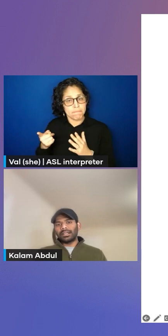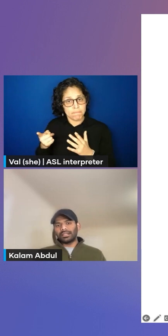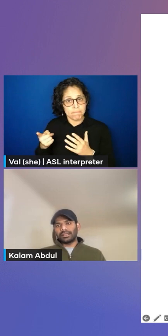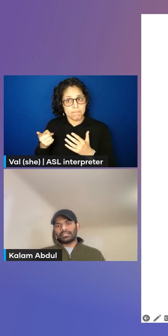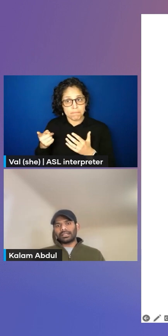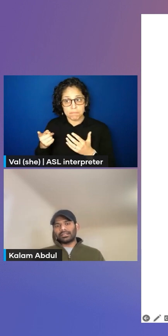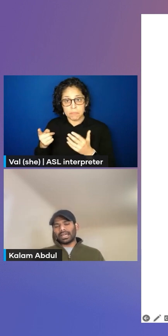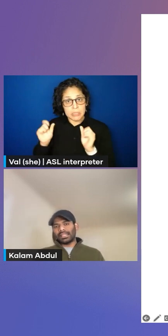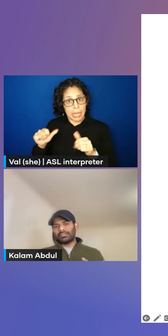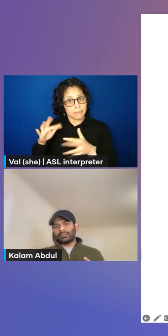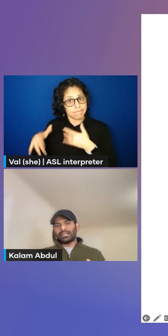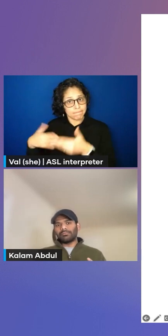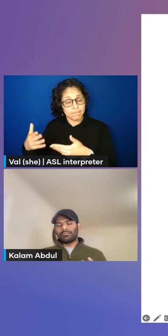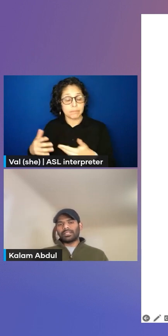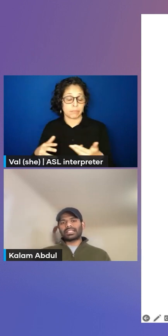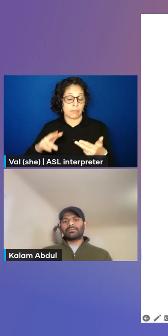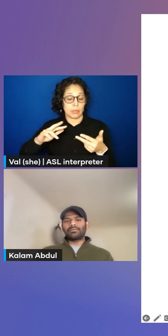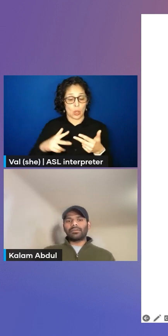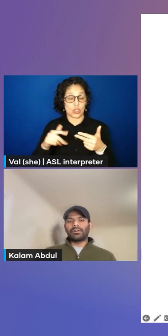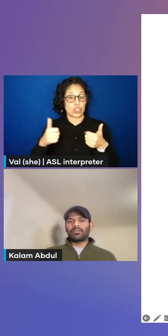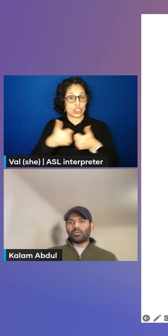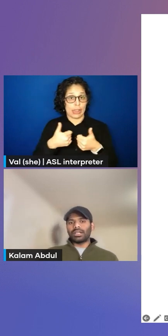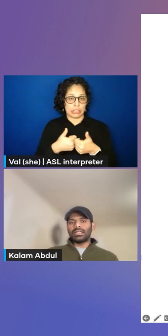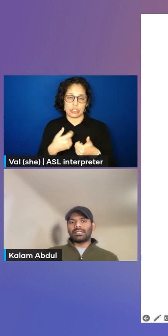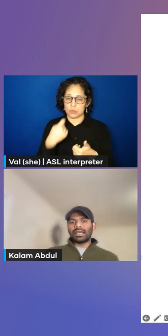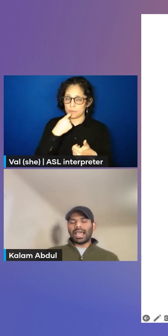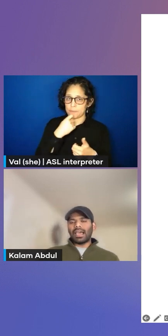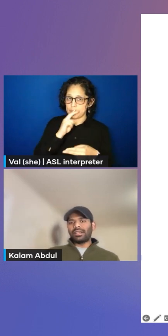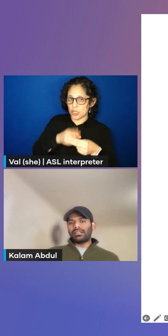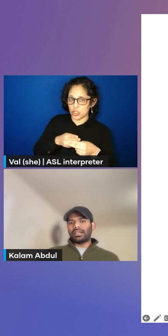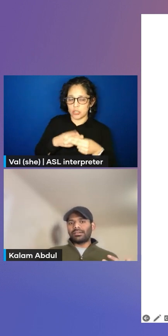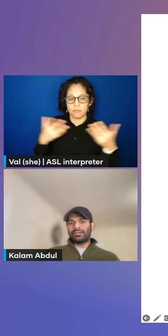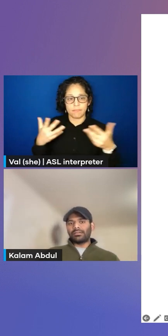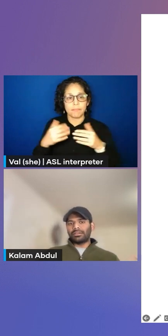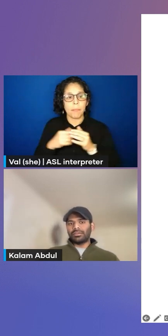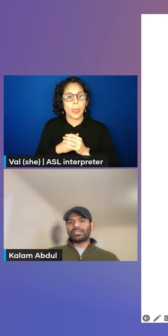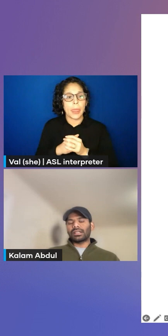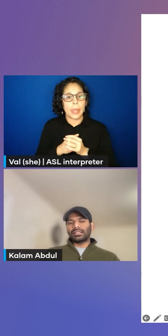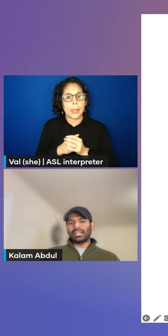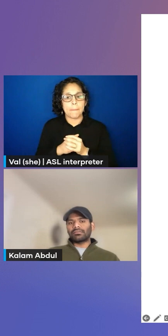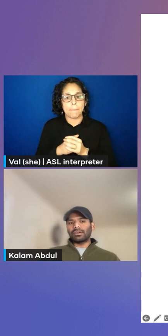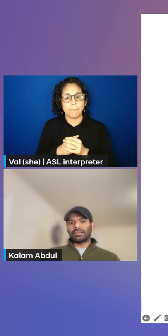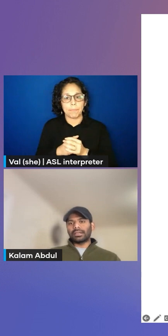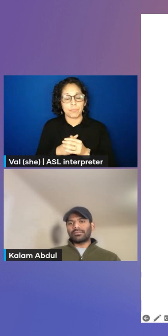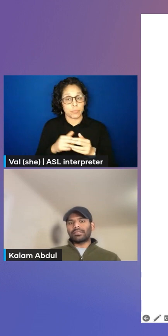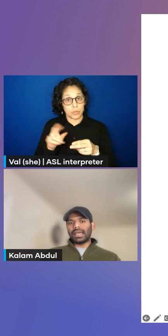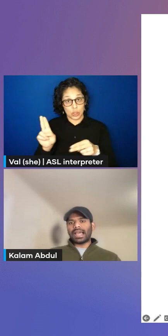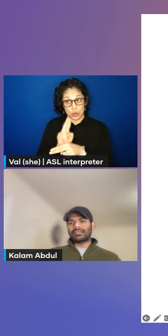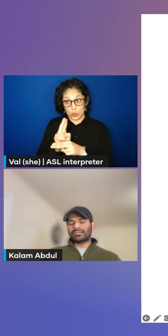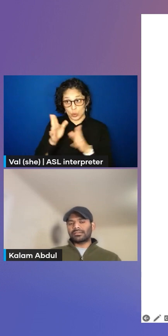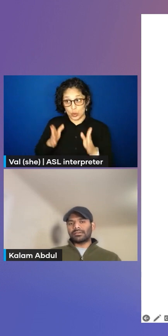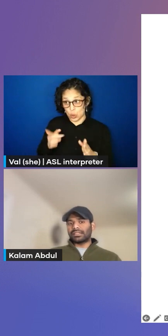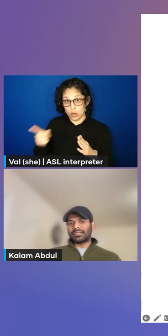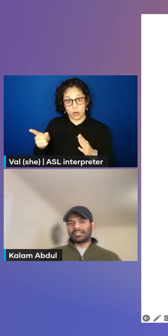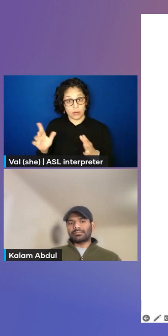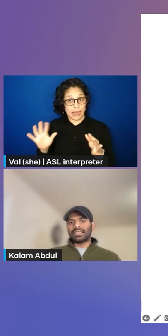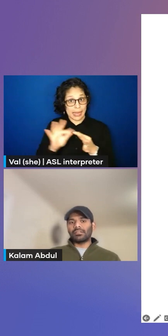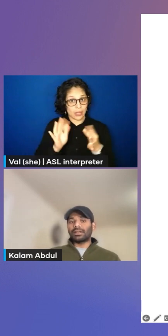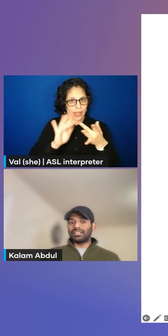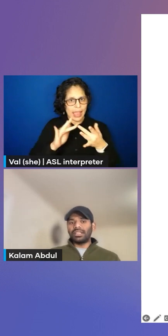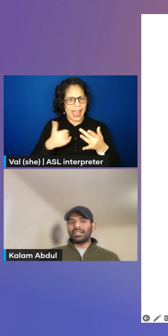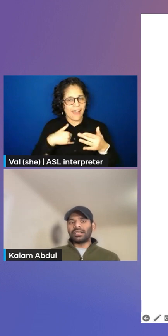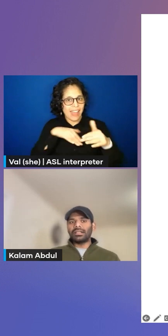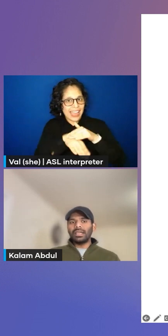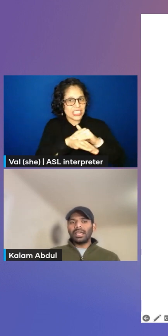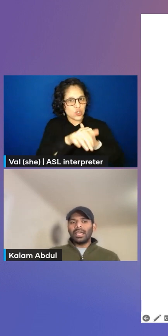And the third challenge that we discussed before was having the user on the network gives access to other systems as